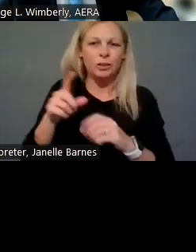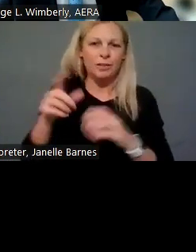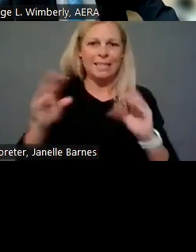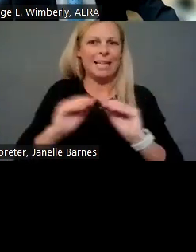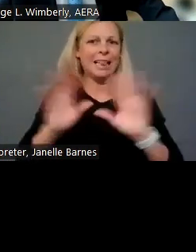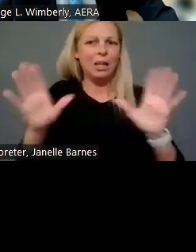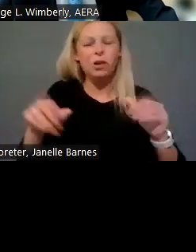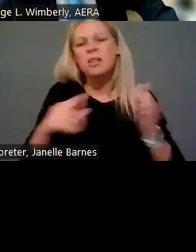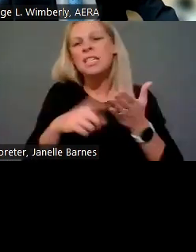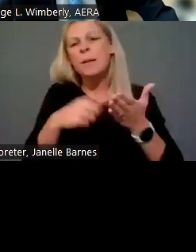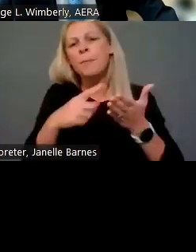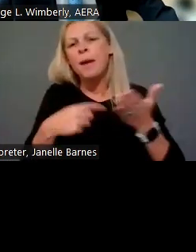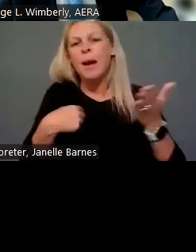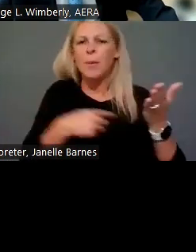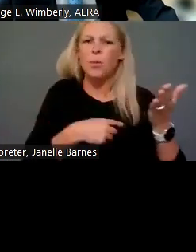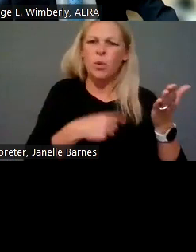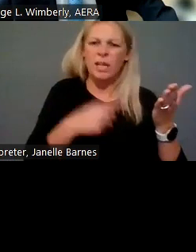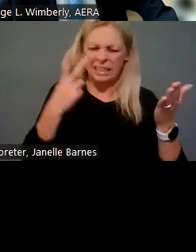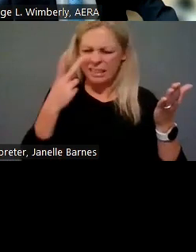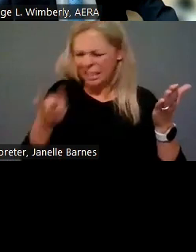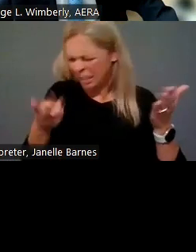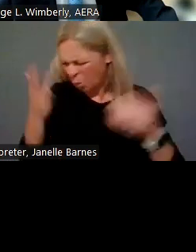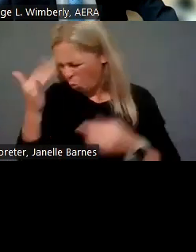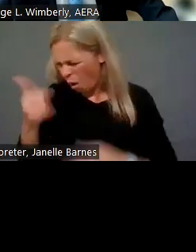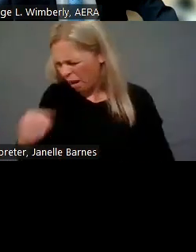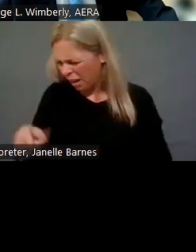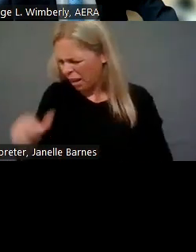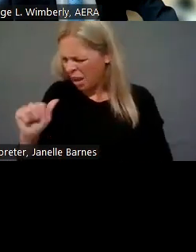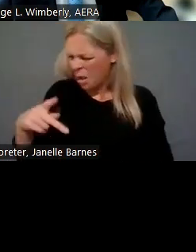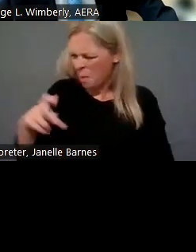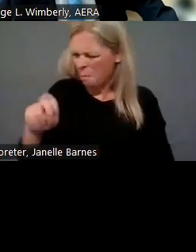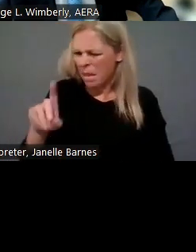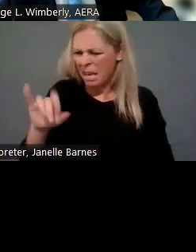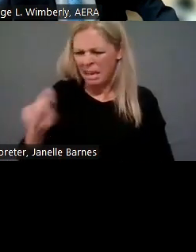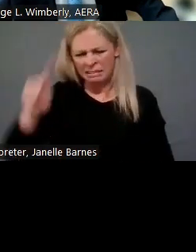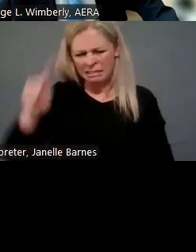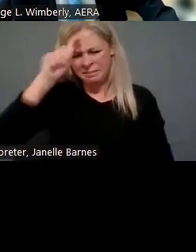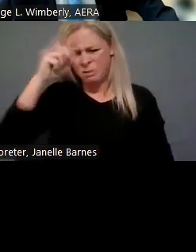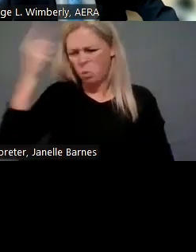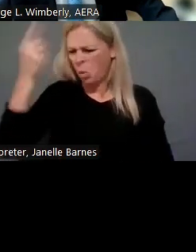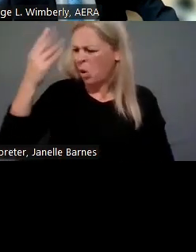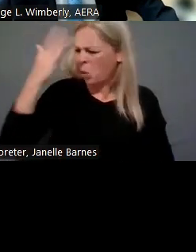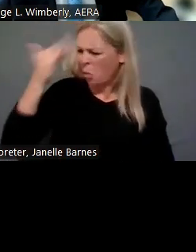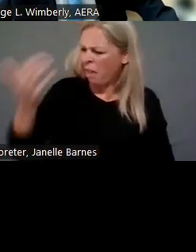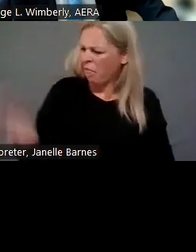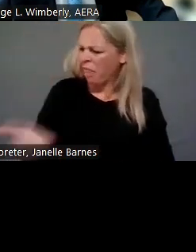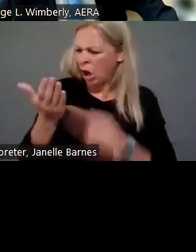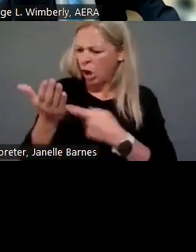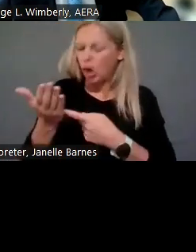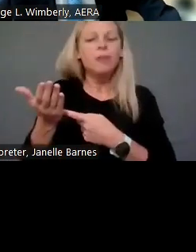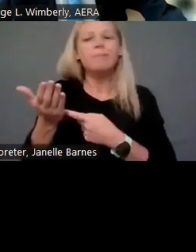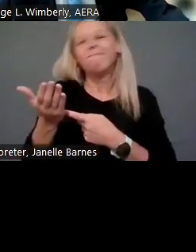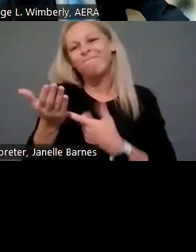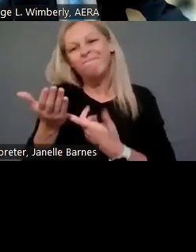things and it's like, why is this here? And you're just sort of wondering, and